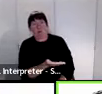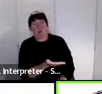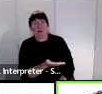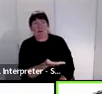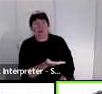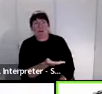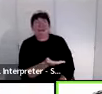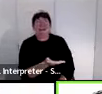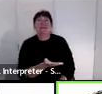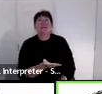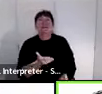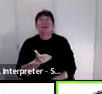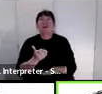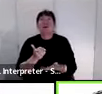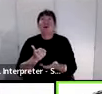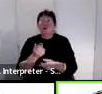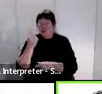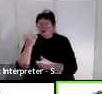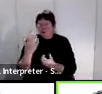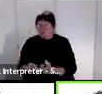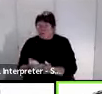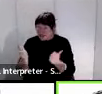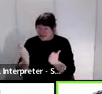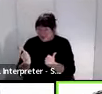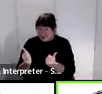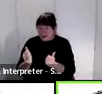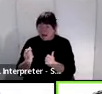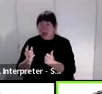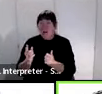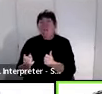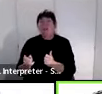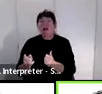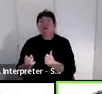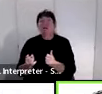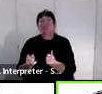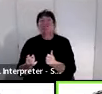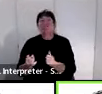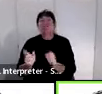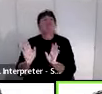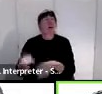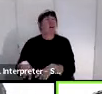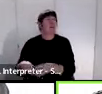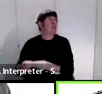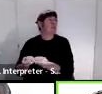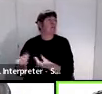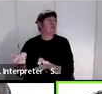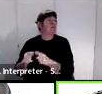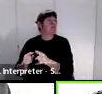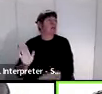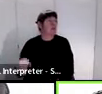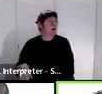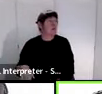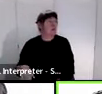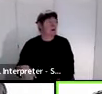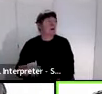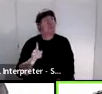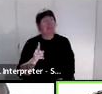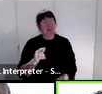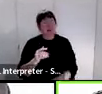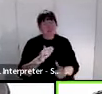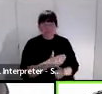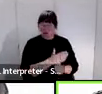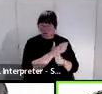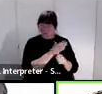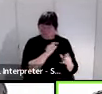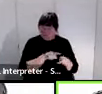it already exists and it's there, but because it's not a value, nobody bothered to follow it up. So I don't know if it's about setting